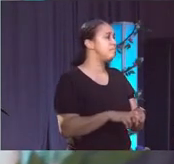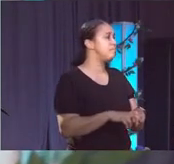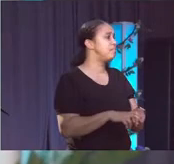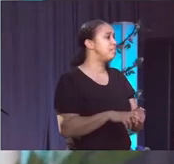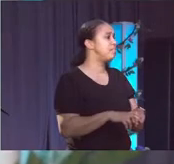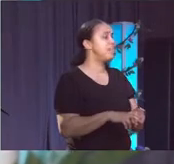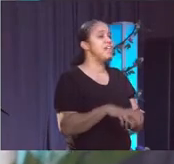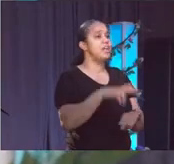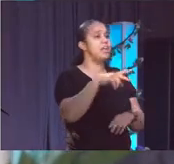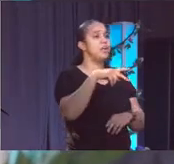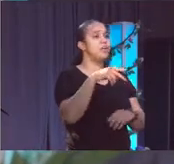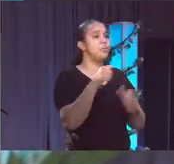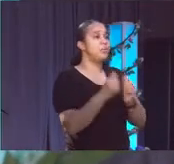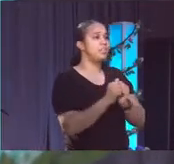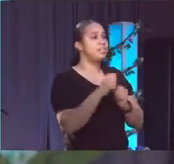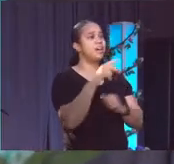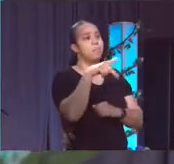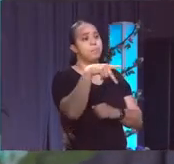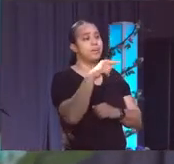over a Panera sandwich.